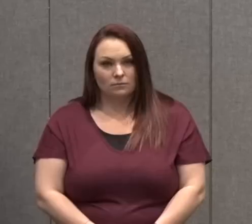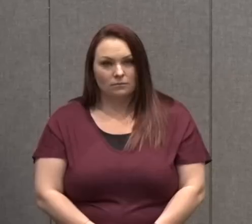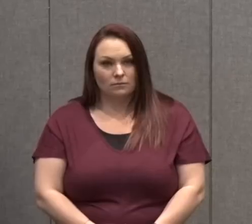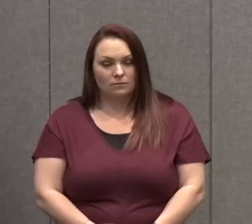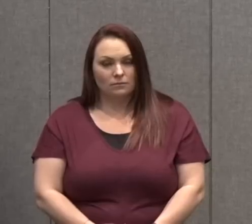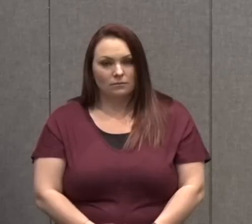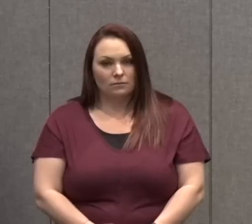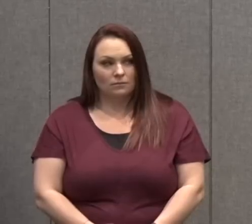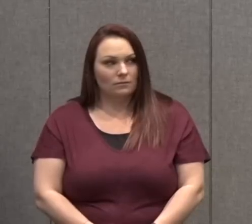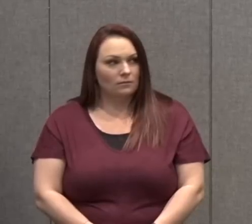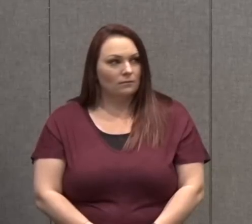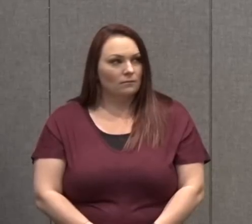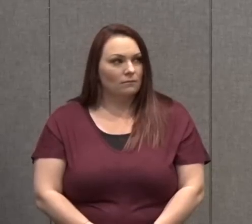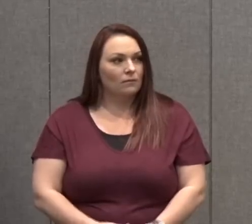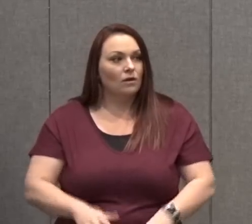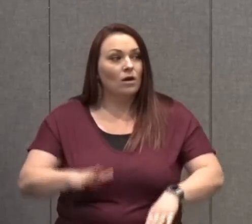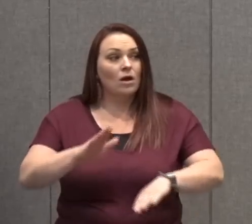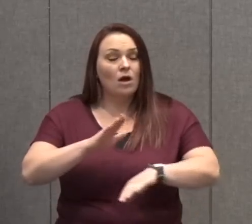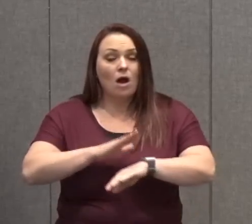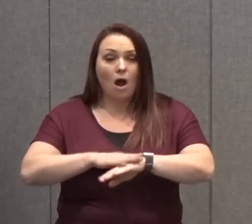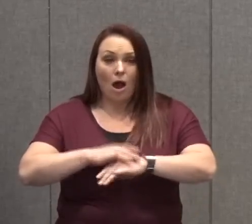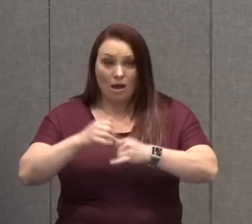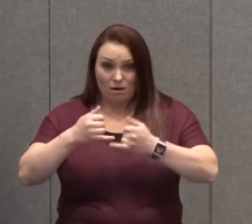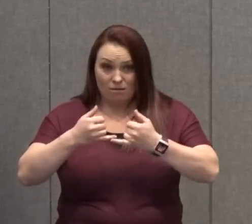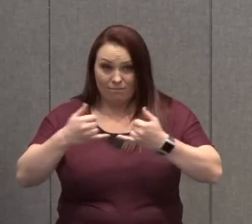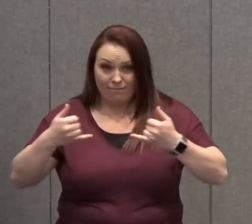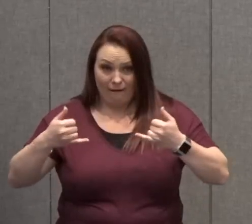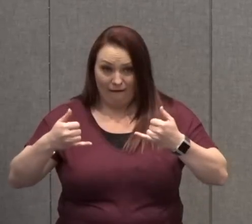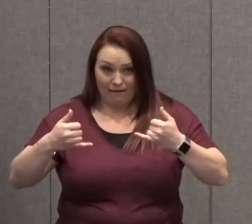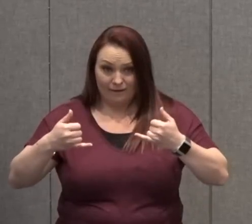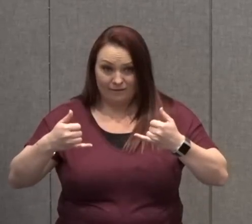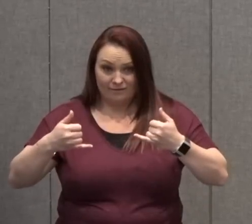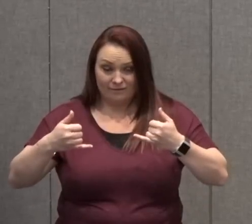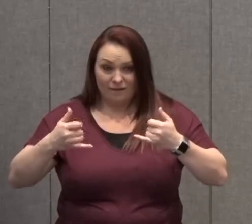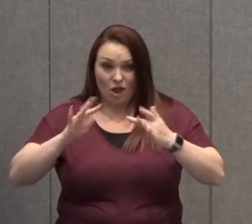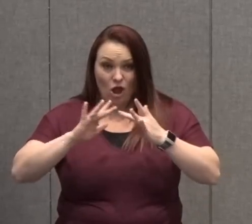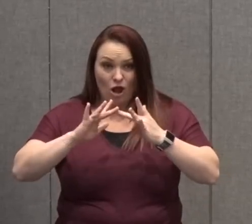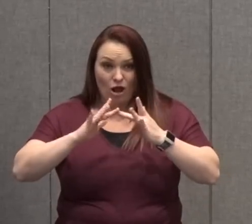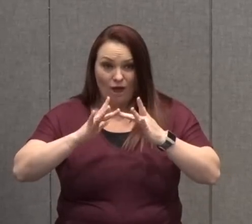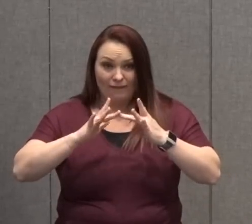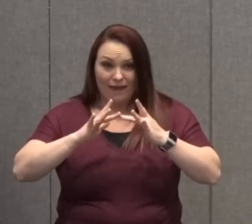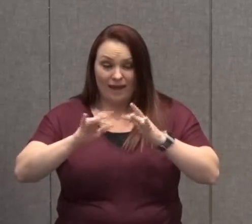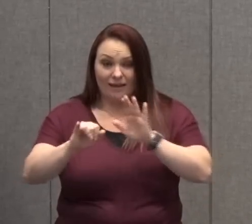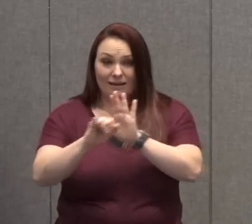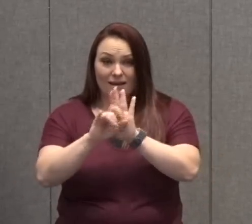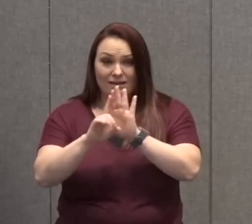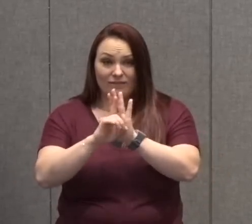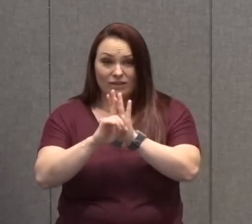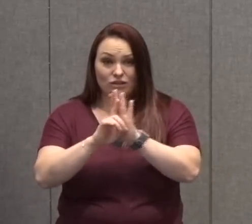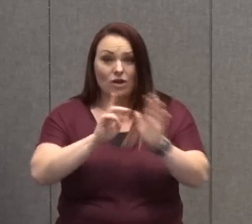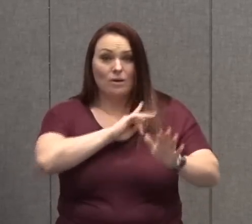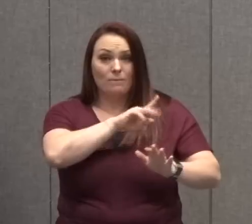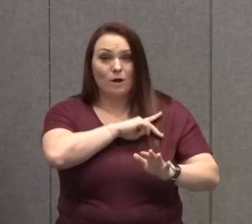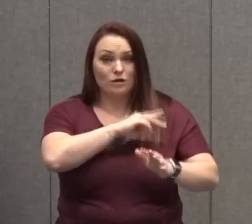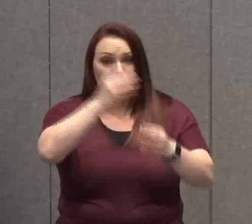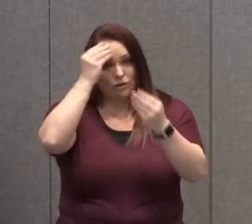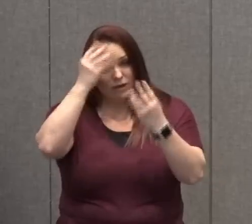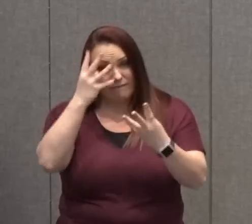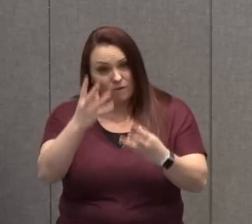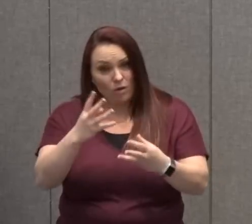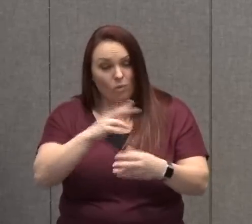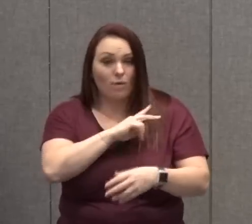an online identification of personal info or information